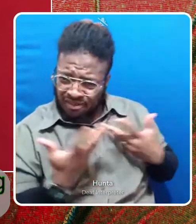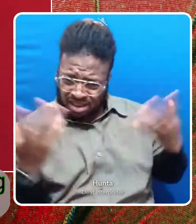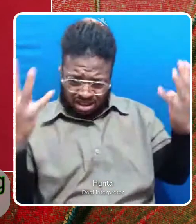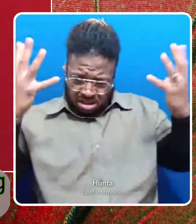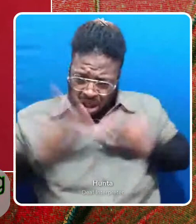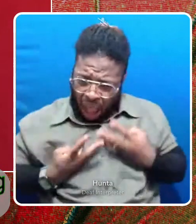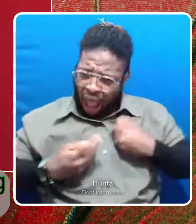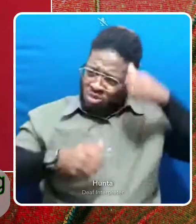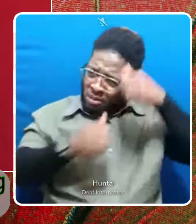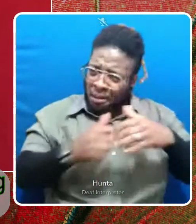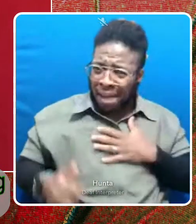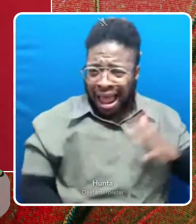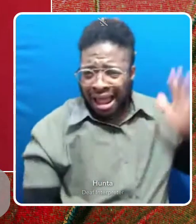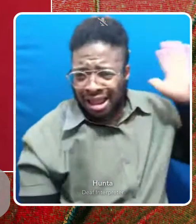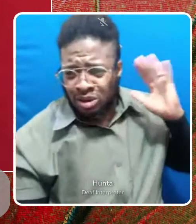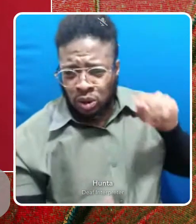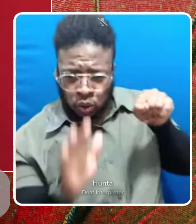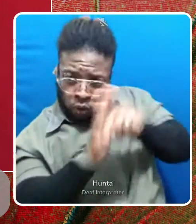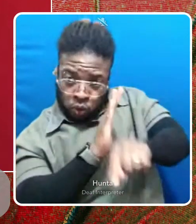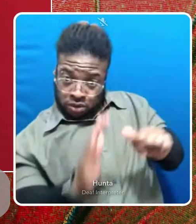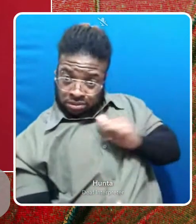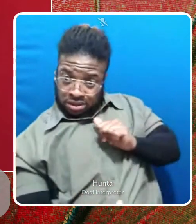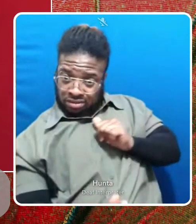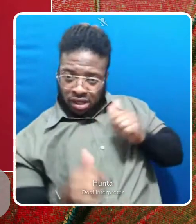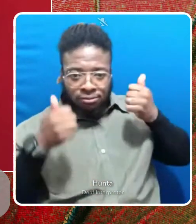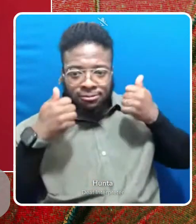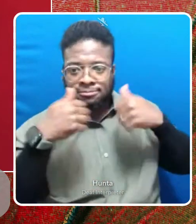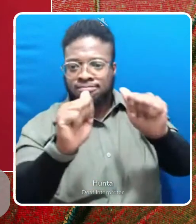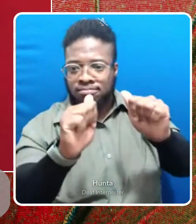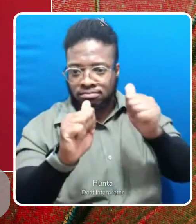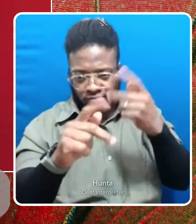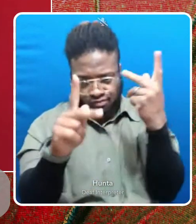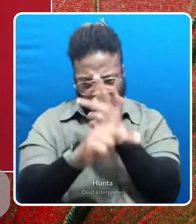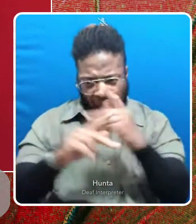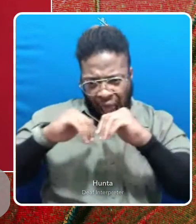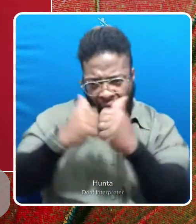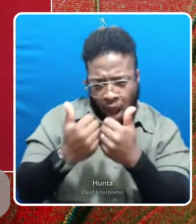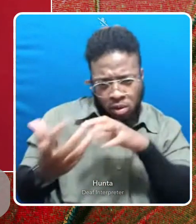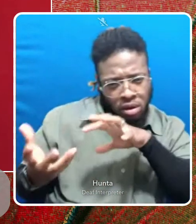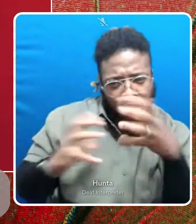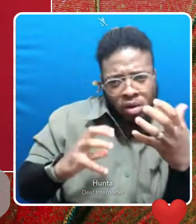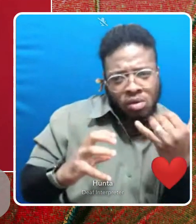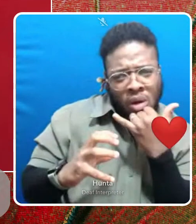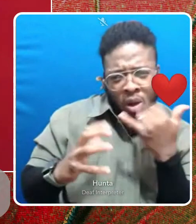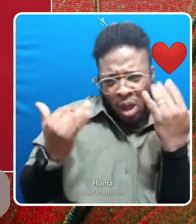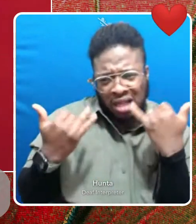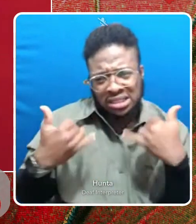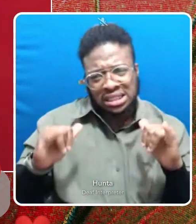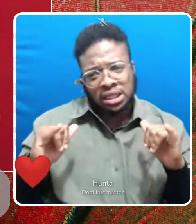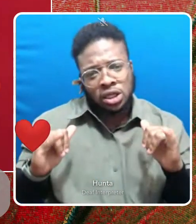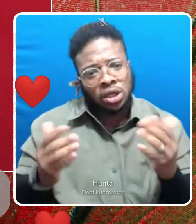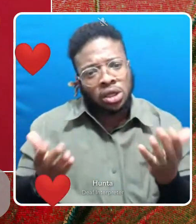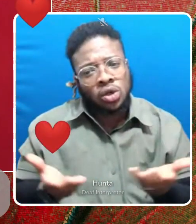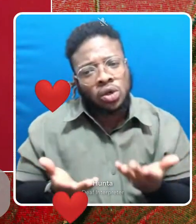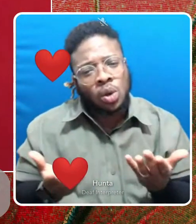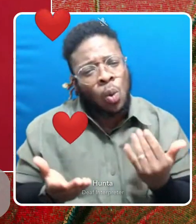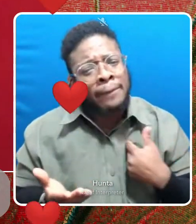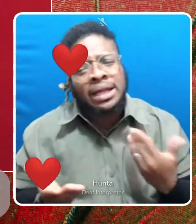so I wouldn't make the same mistakes again. I remember flushing the blade down the toilet.